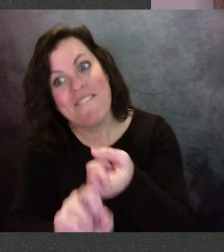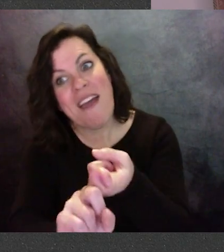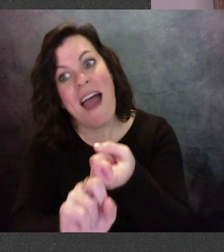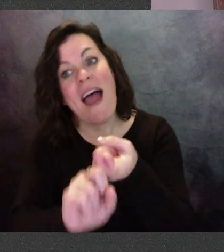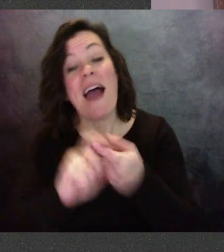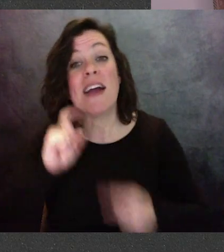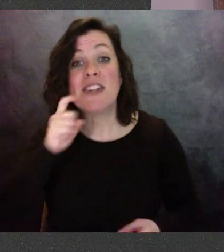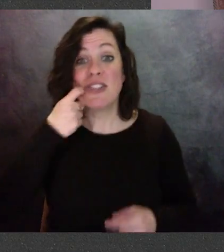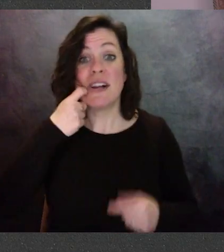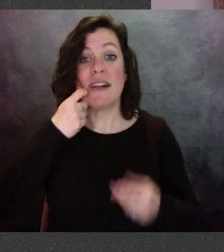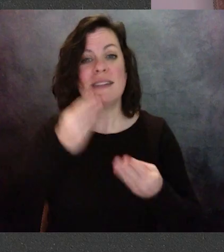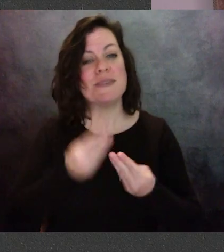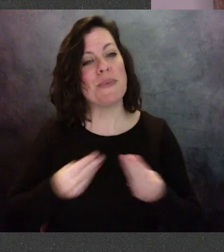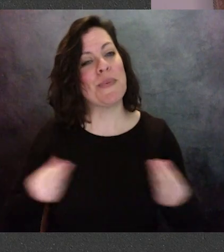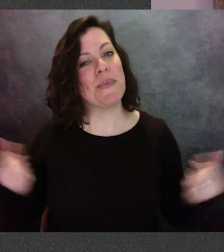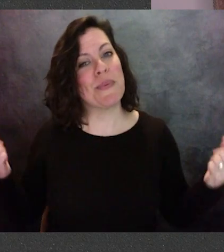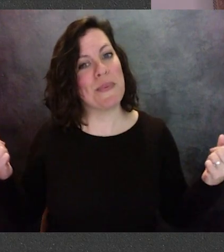away.